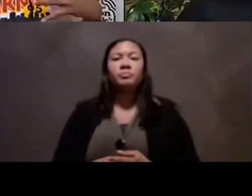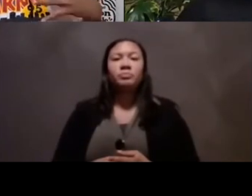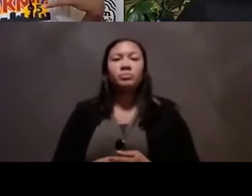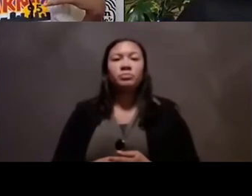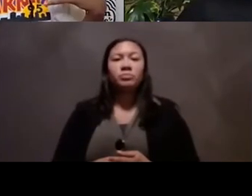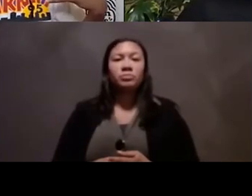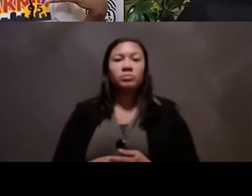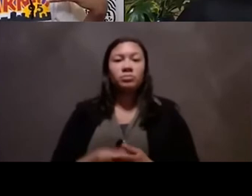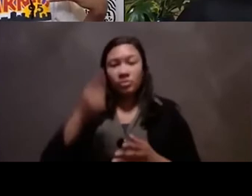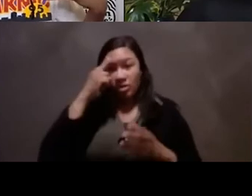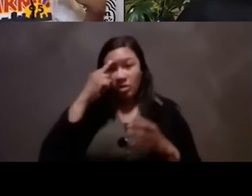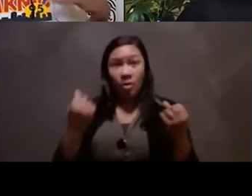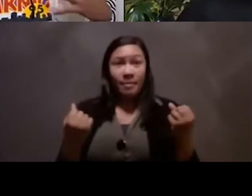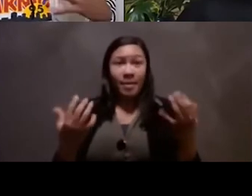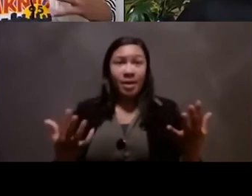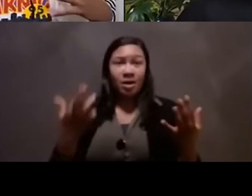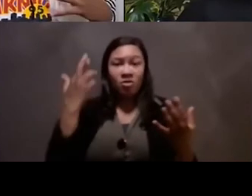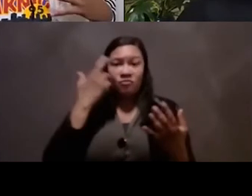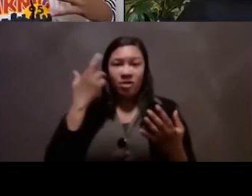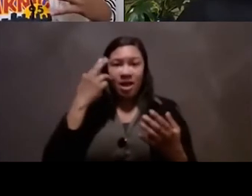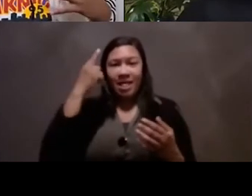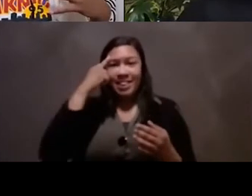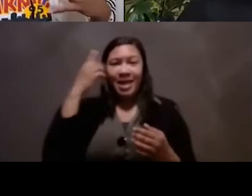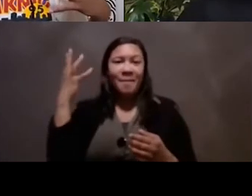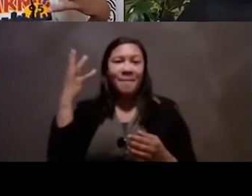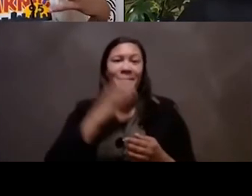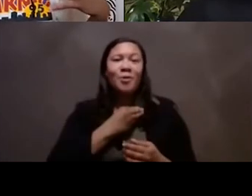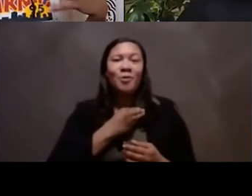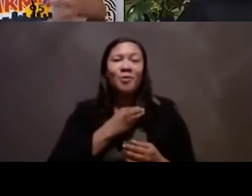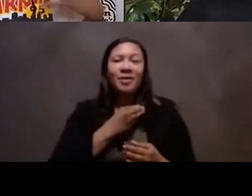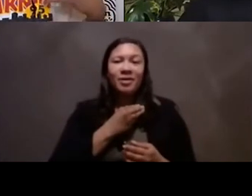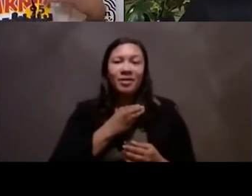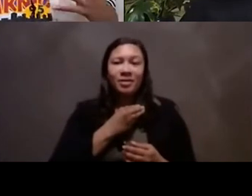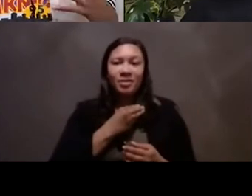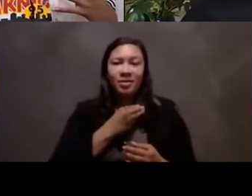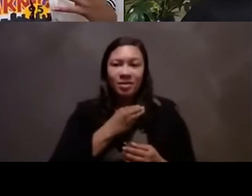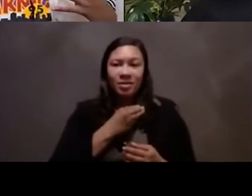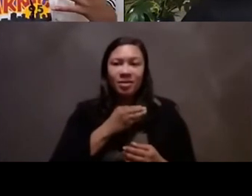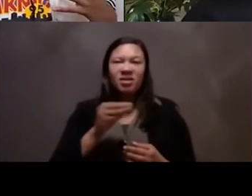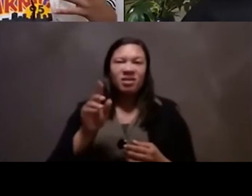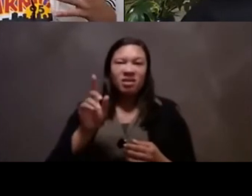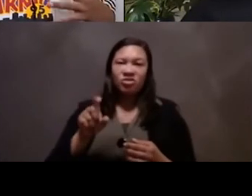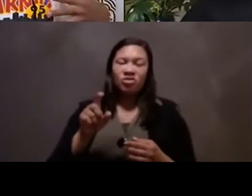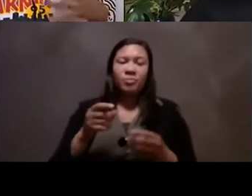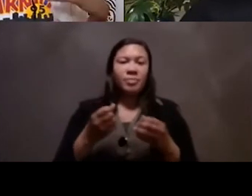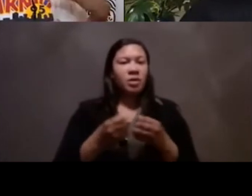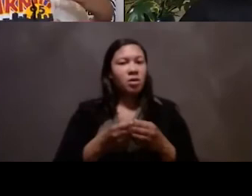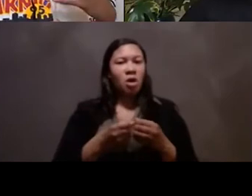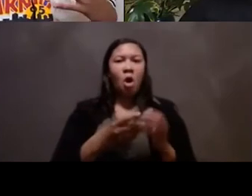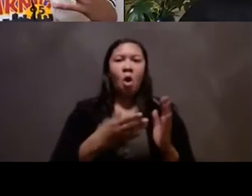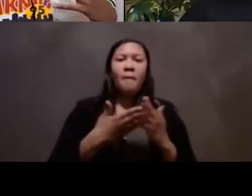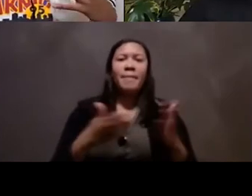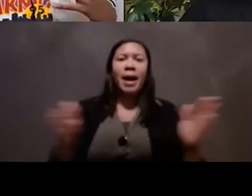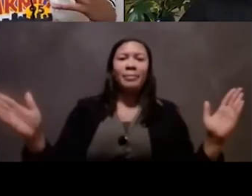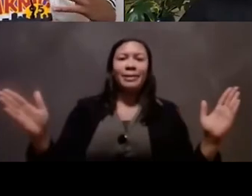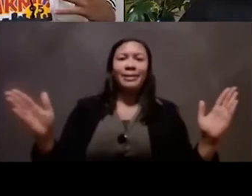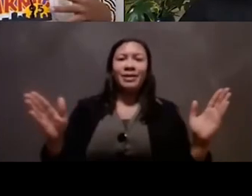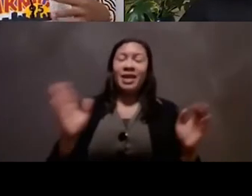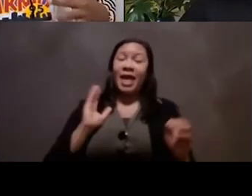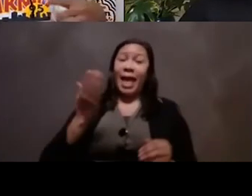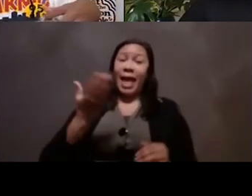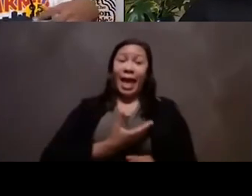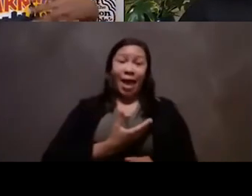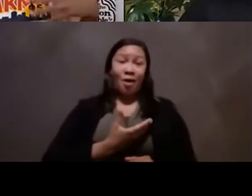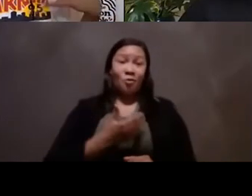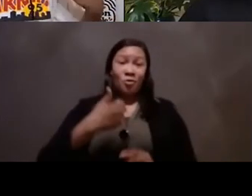many reasons, I think our beauty especially is expected to be this very public gesture, or our self-regard is expected to be this very